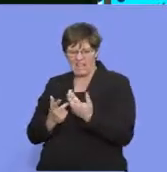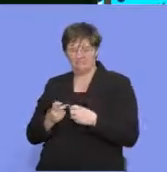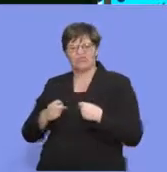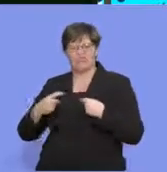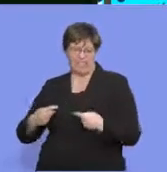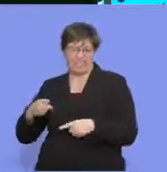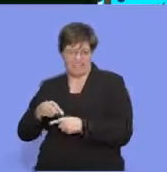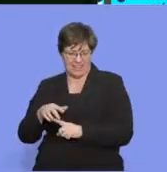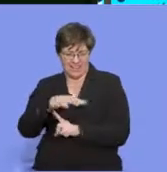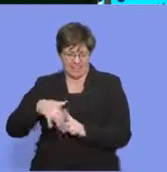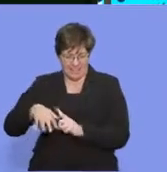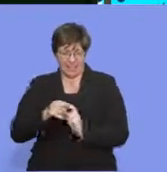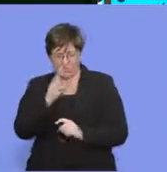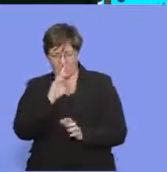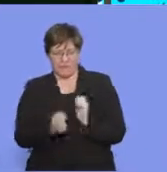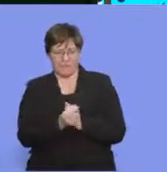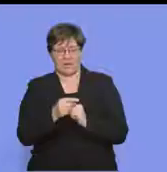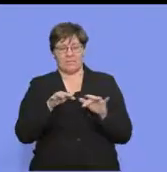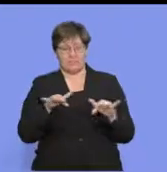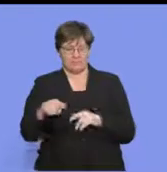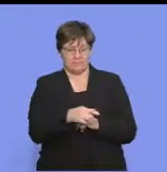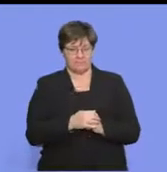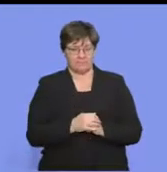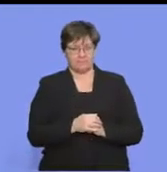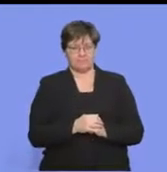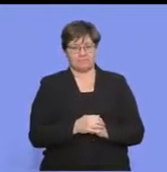and that is what happens in a population.